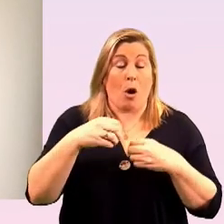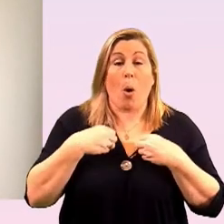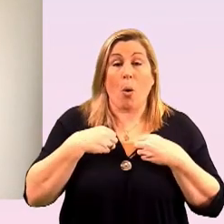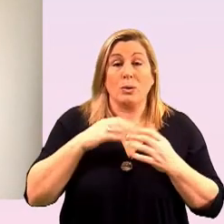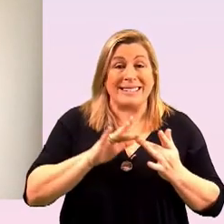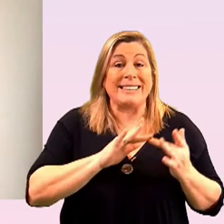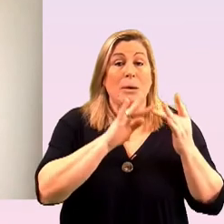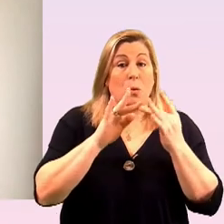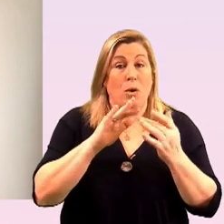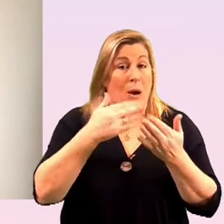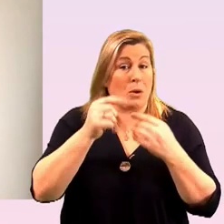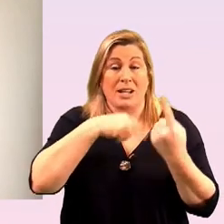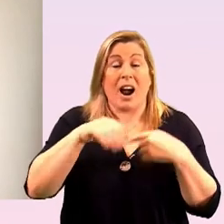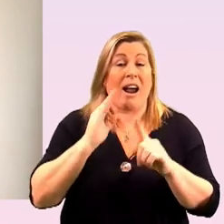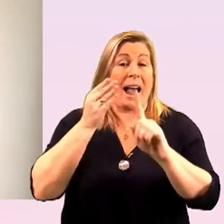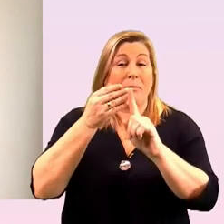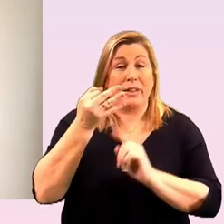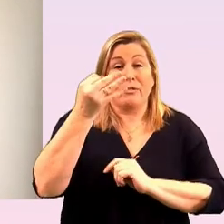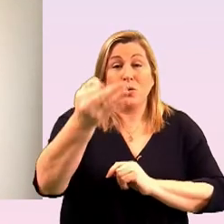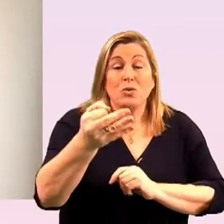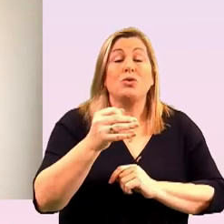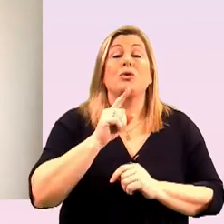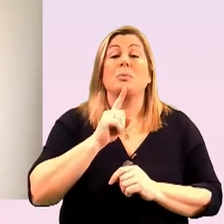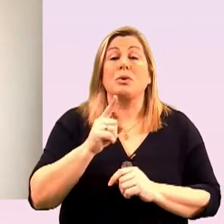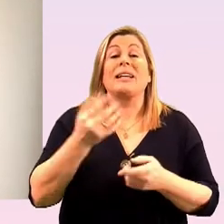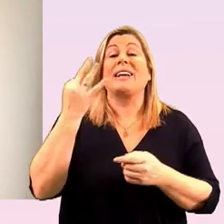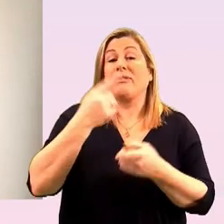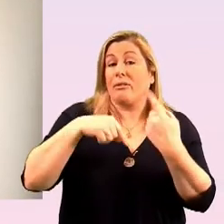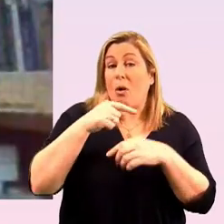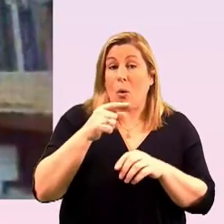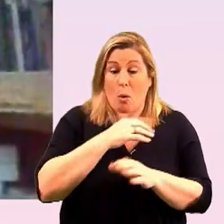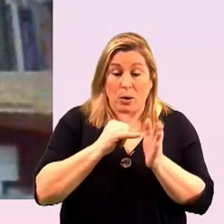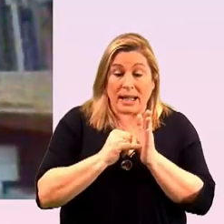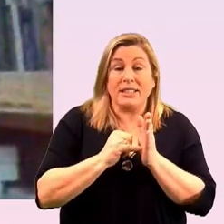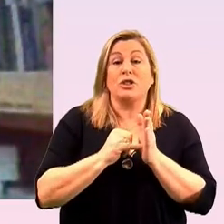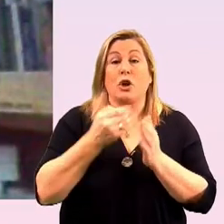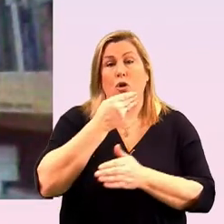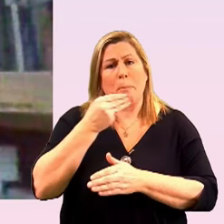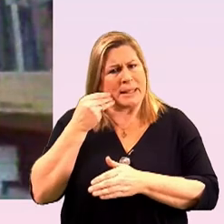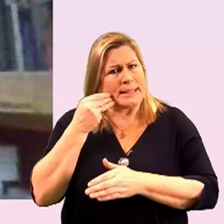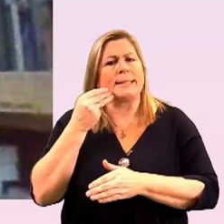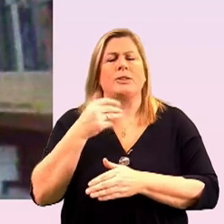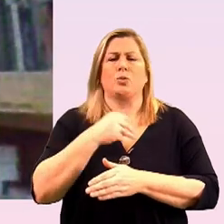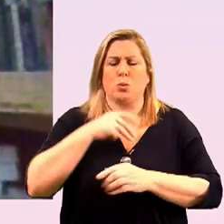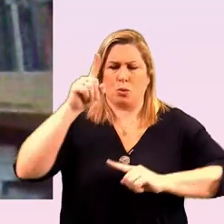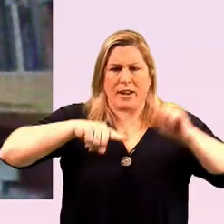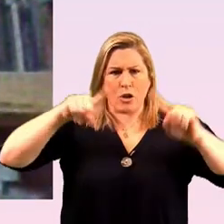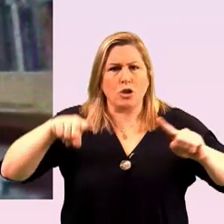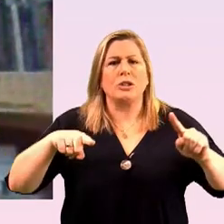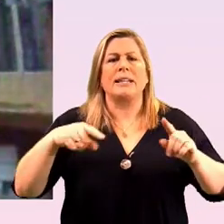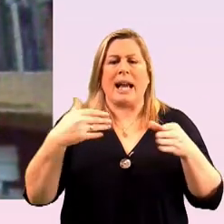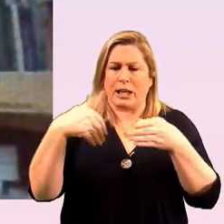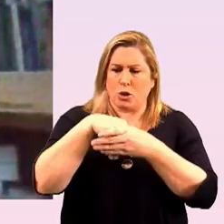to go, in terms of if our organisations are committed to diversity and inclusion, not